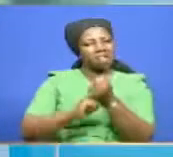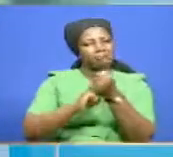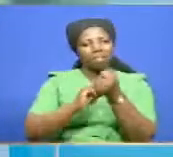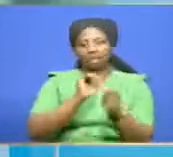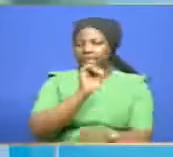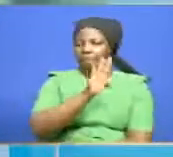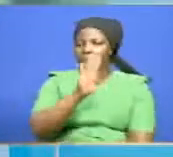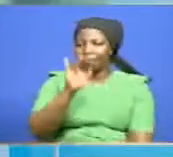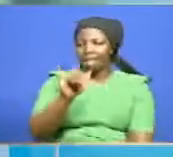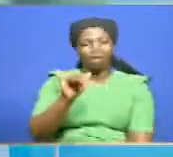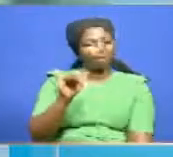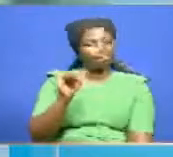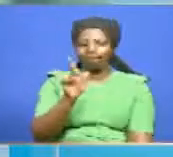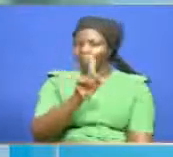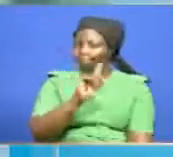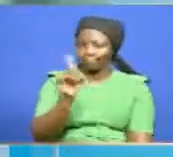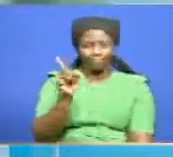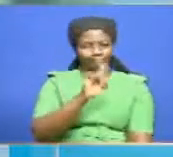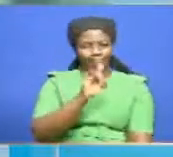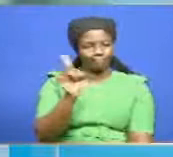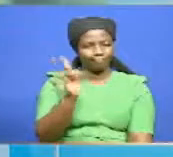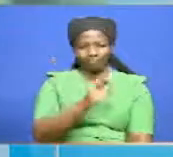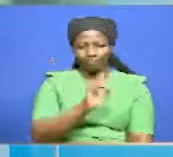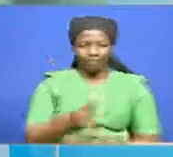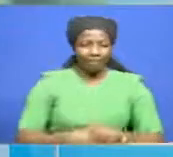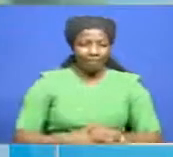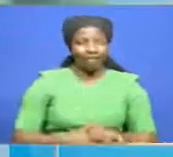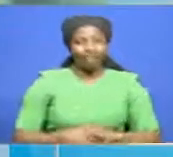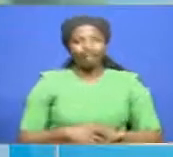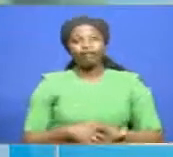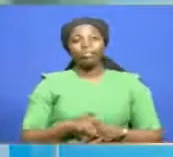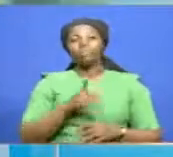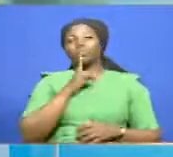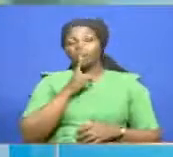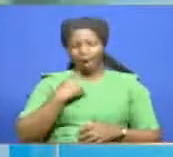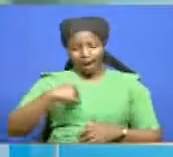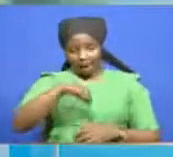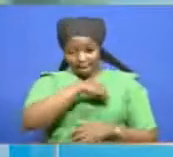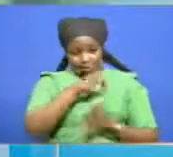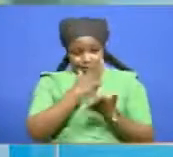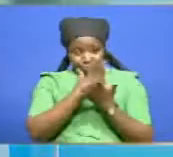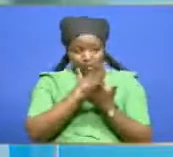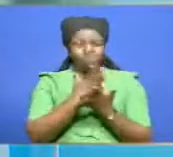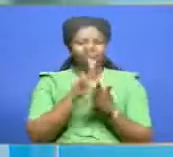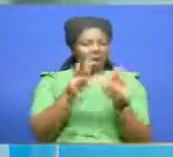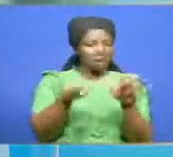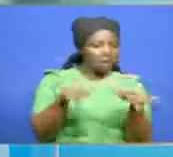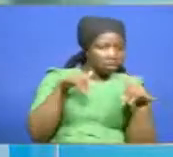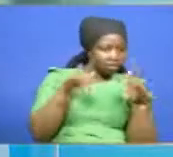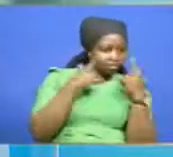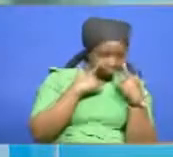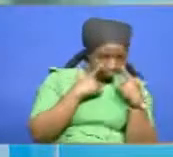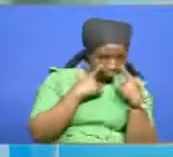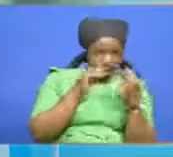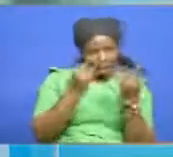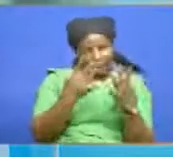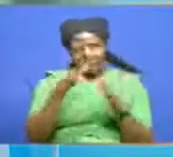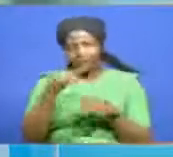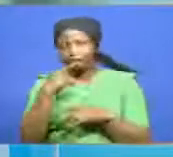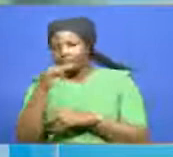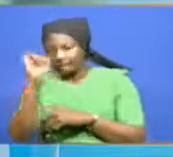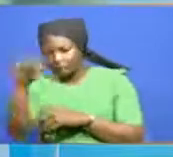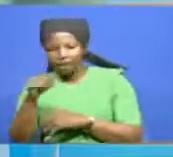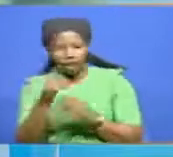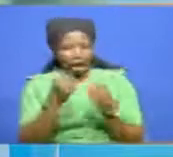the details in the Building Bridges Initiative report. So we are still going to wait and see how many says yes or